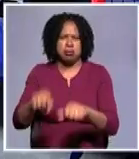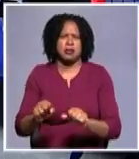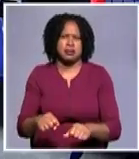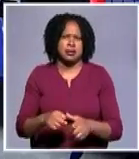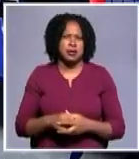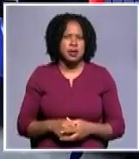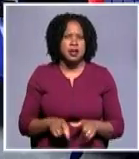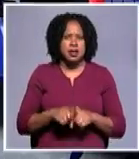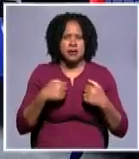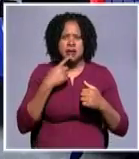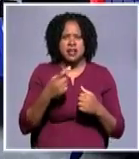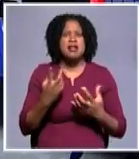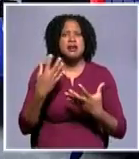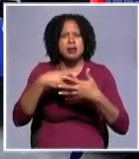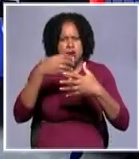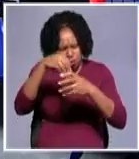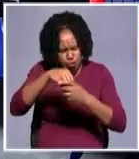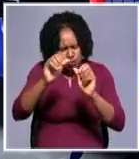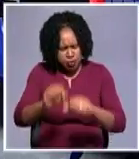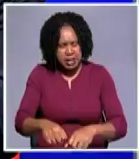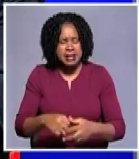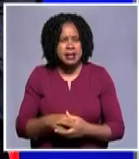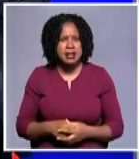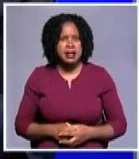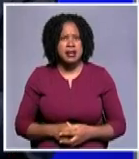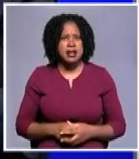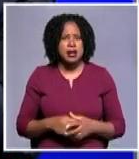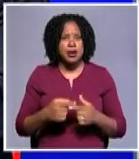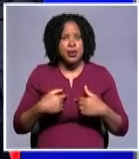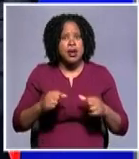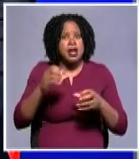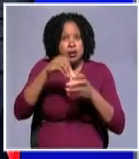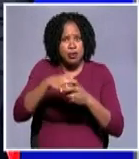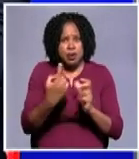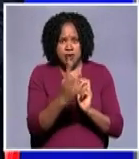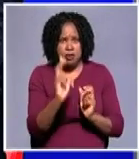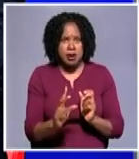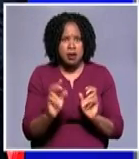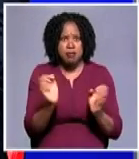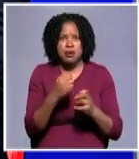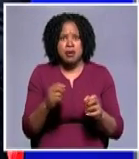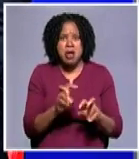I said, it should be inclusive. Unless we include everyone, we cannot take care of the